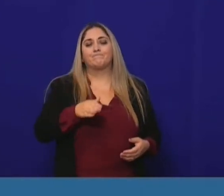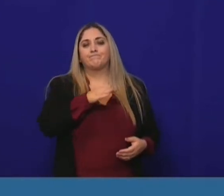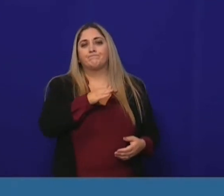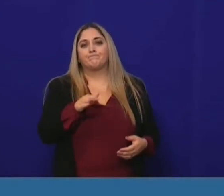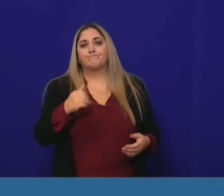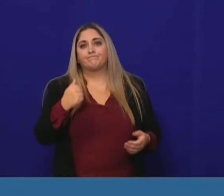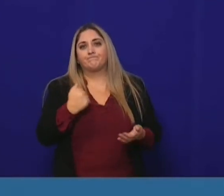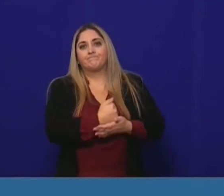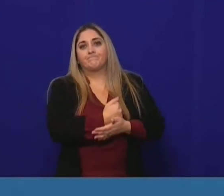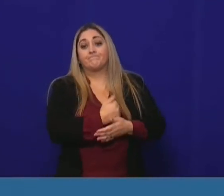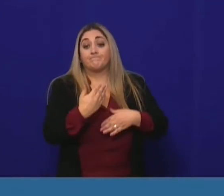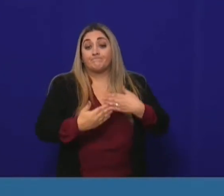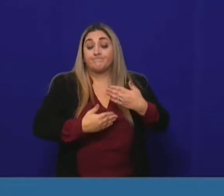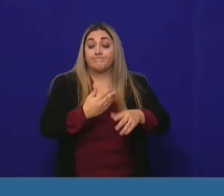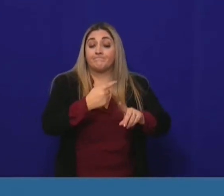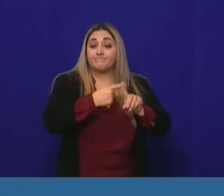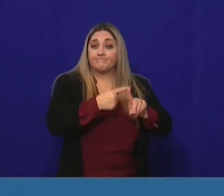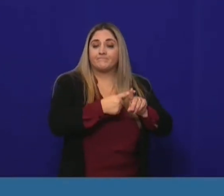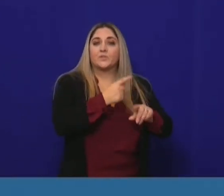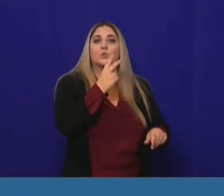so the active number of cases is